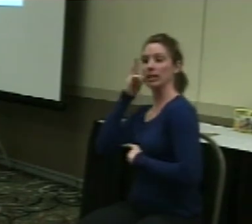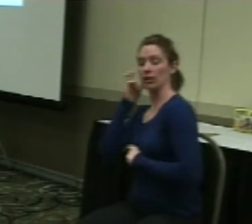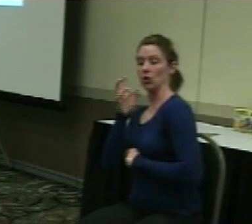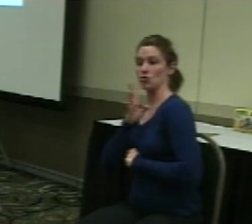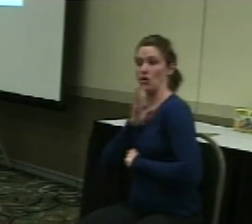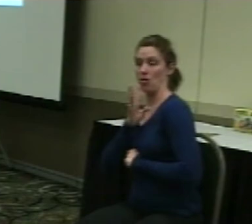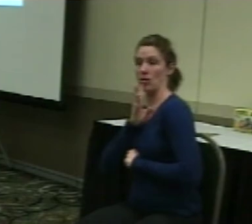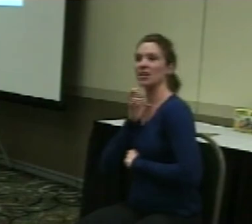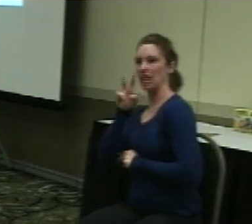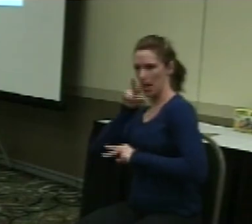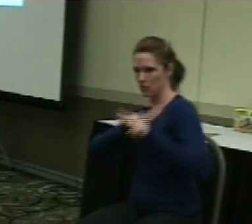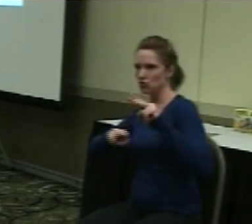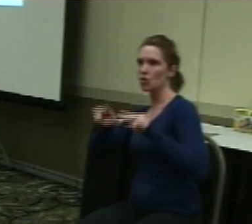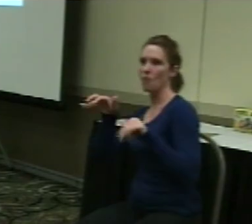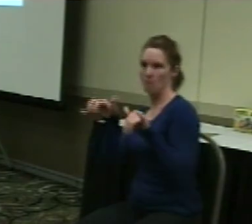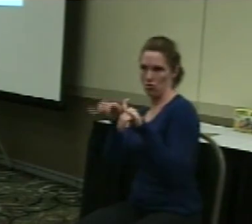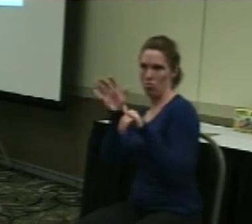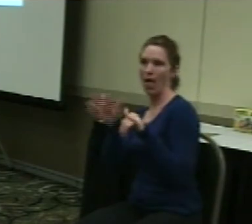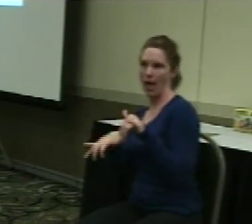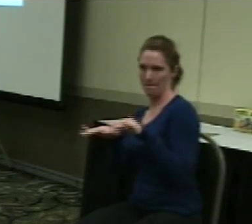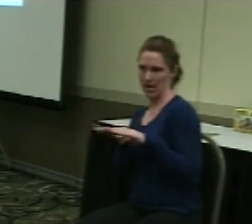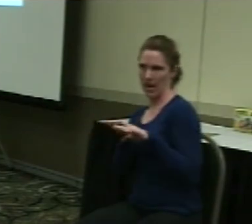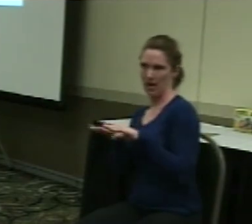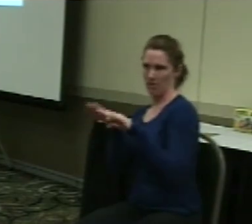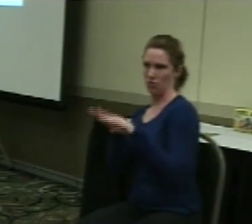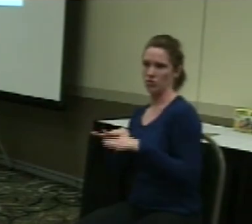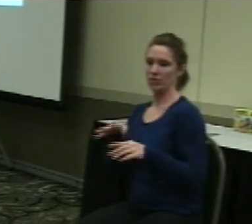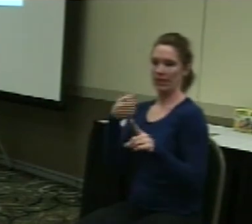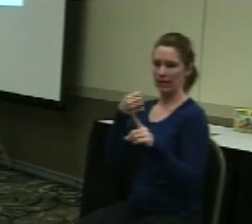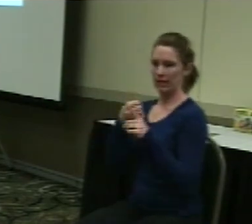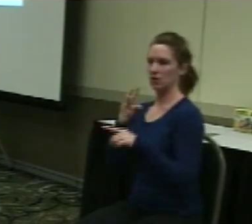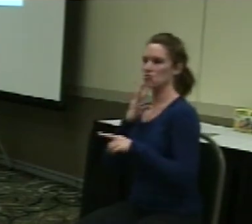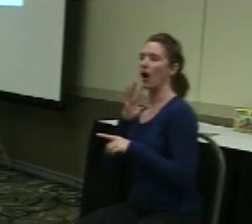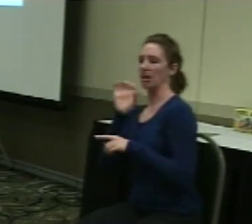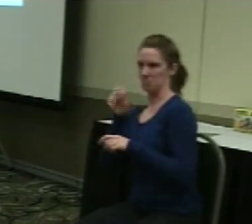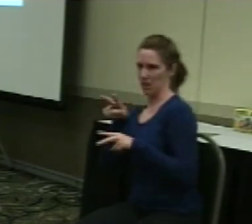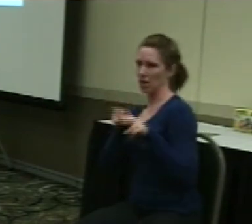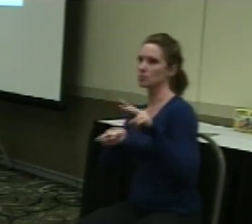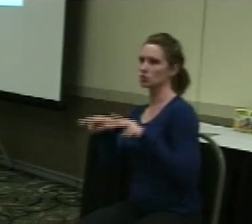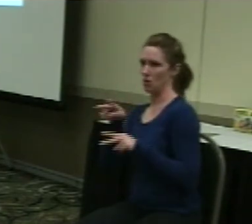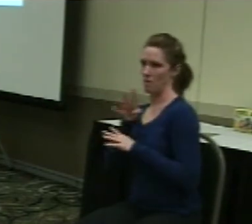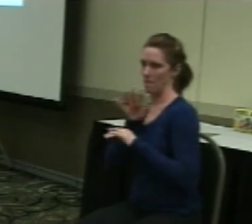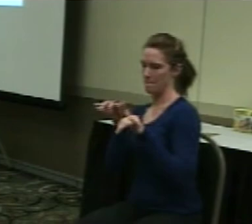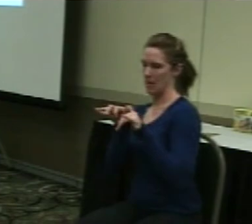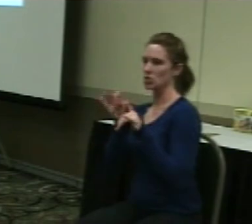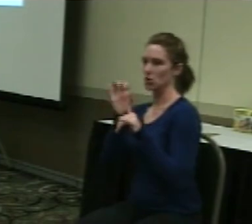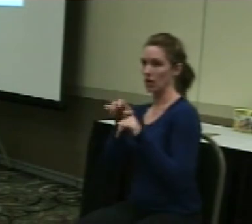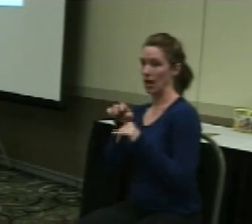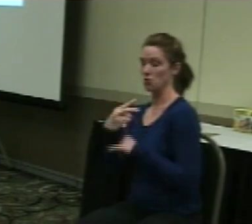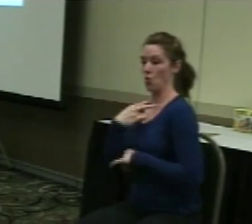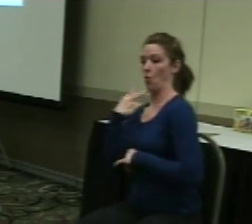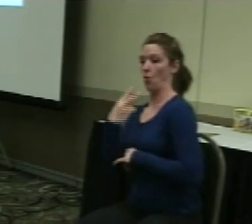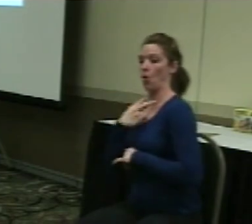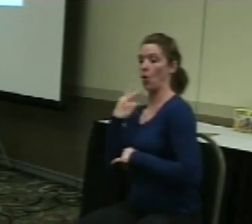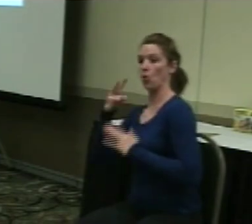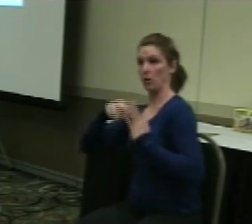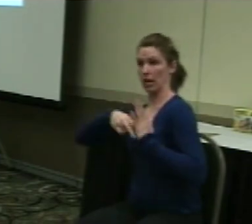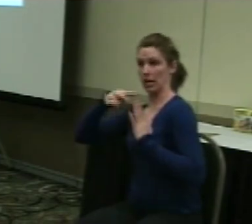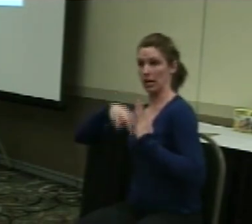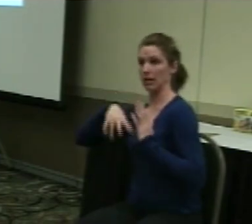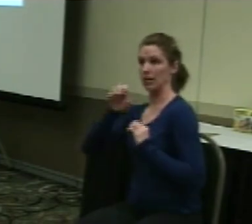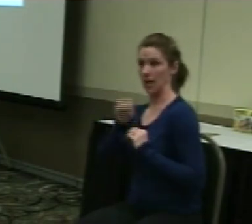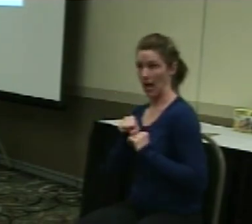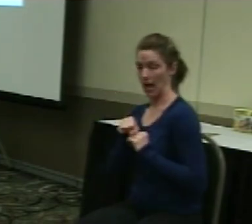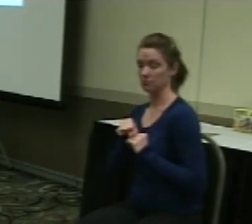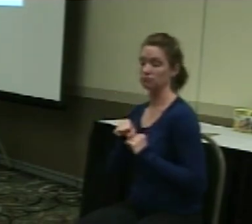talking. You can observe and measure hitting and talking. You can observe and measure oral reading. You can observe